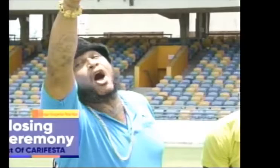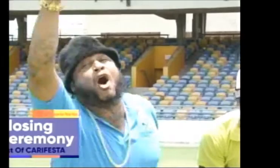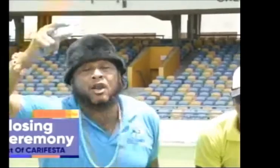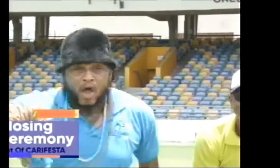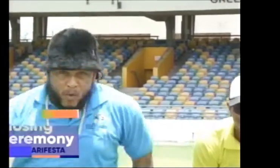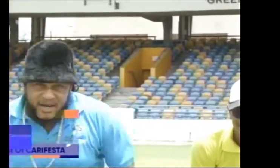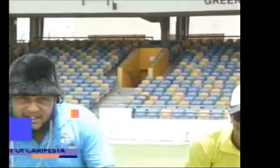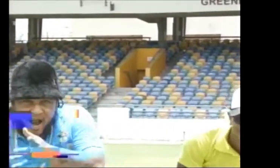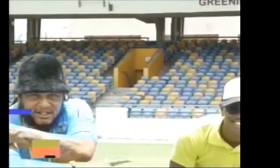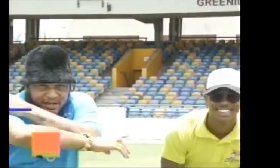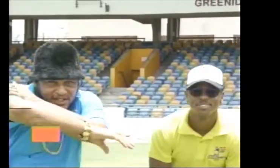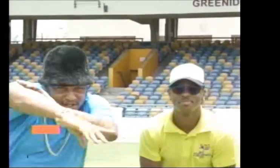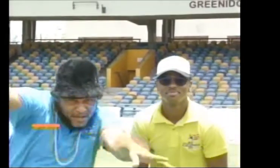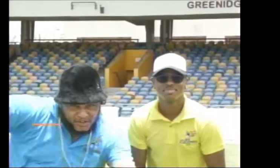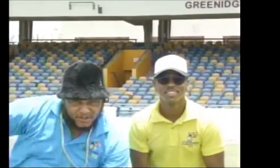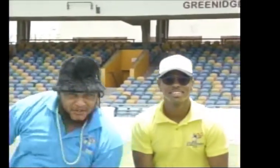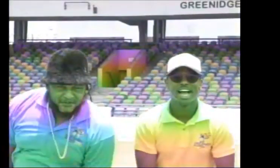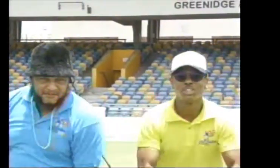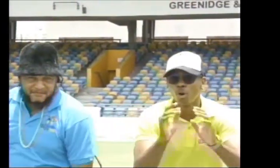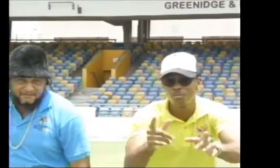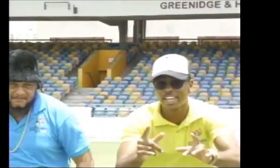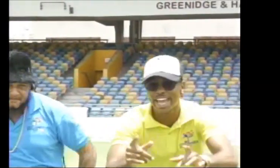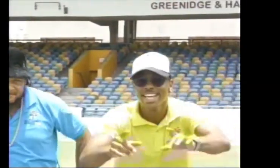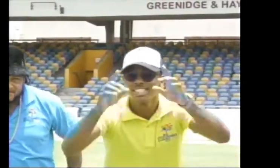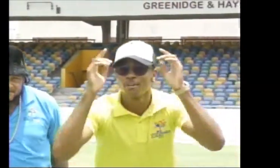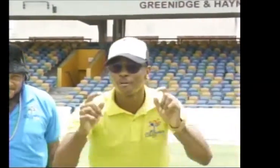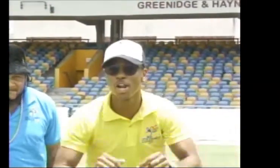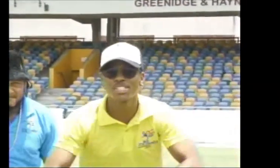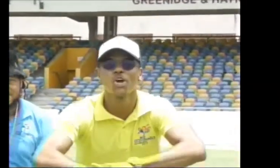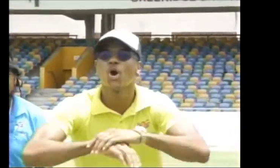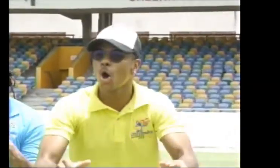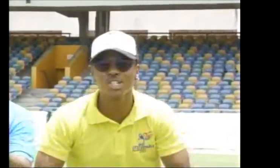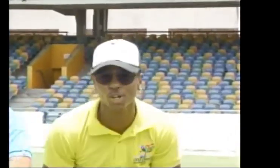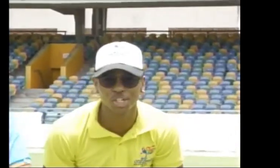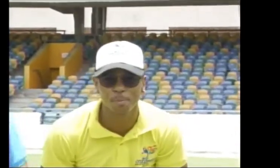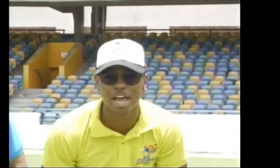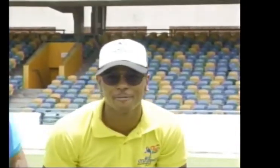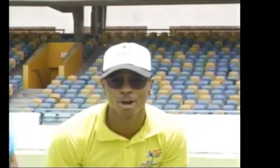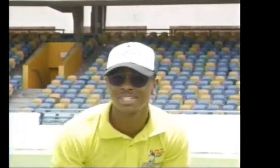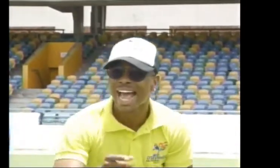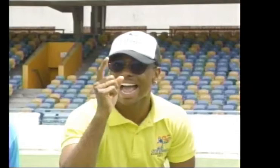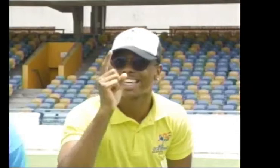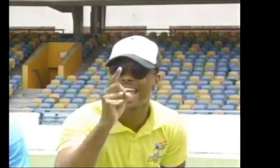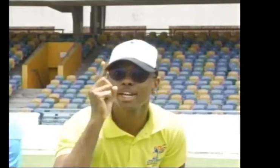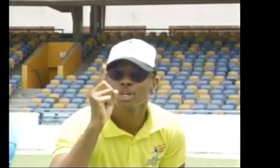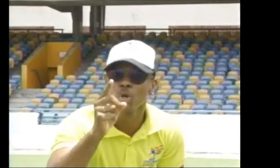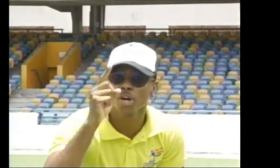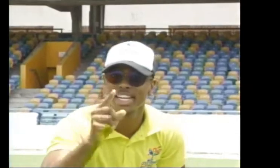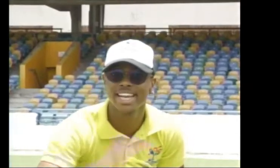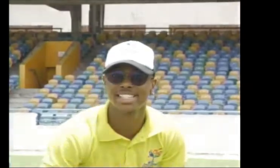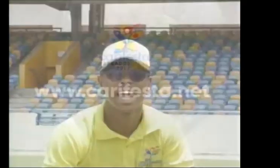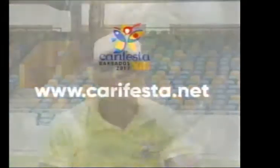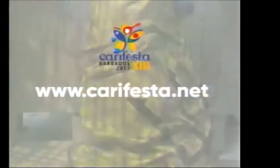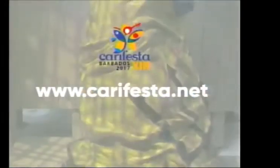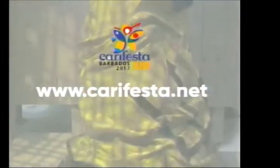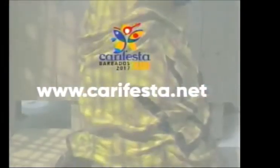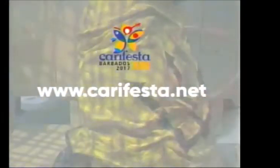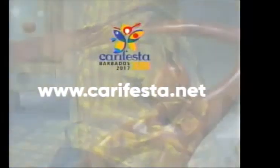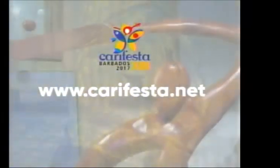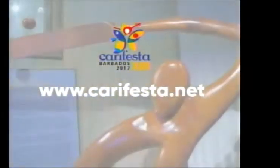up to all when the stars touch the stage. And don't forget to follow us on all social platforms and get your tickets